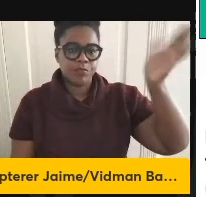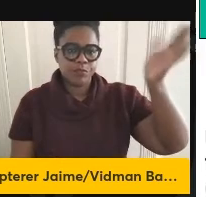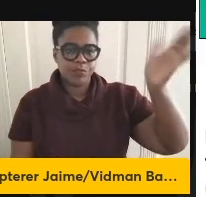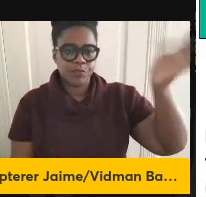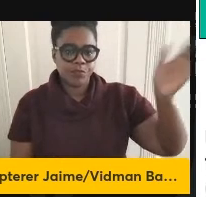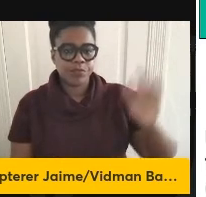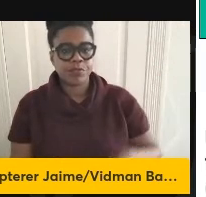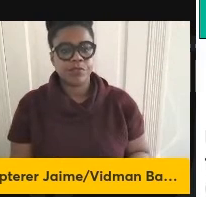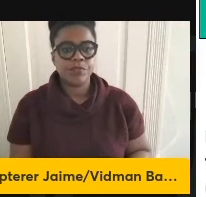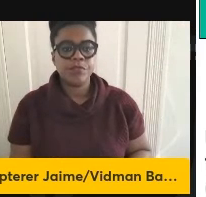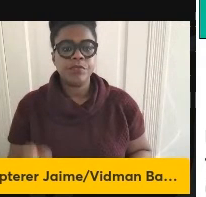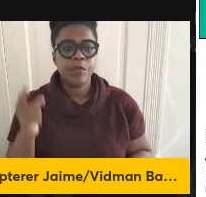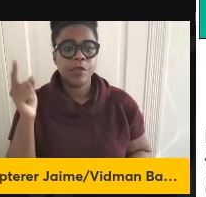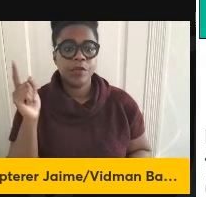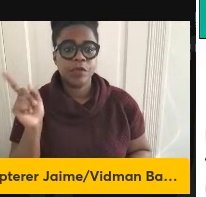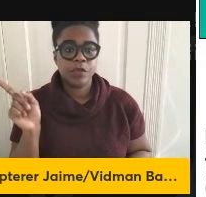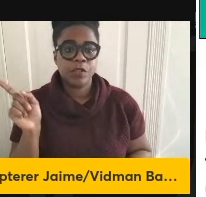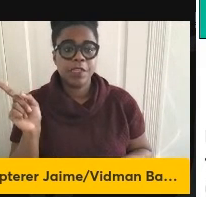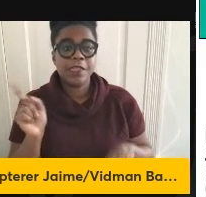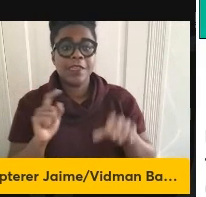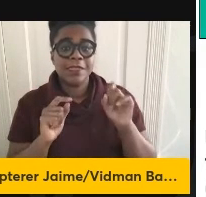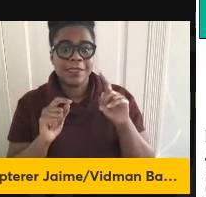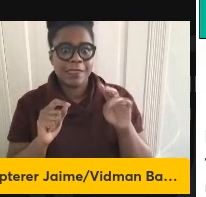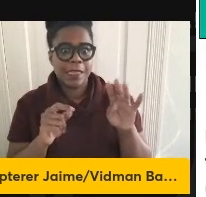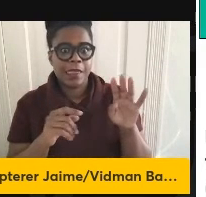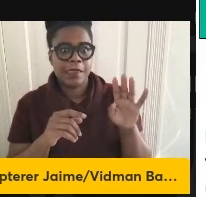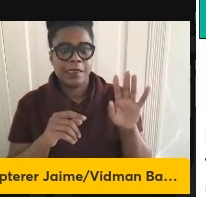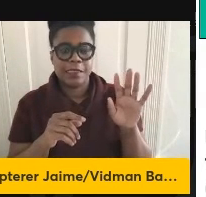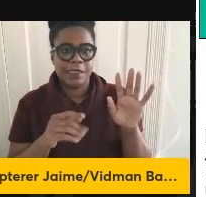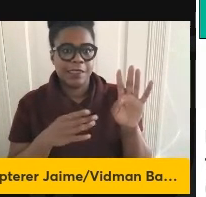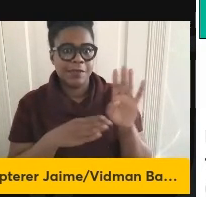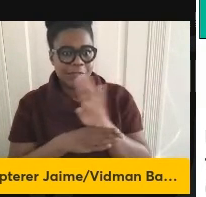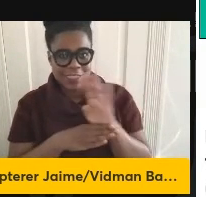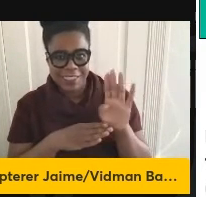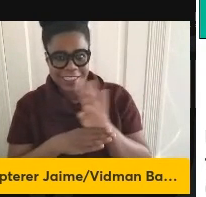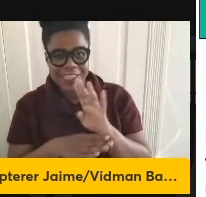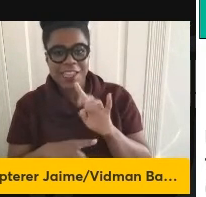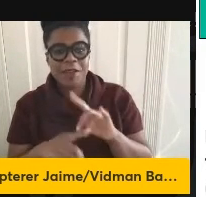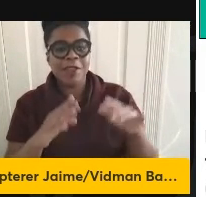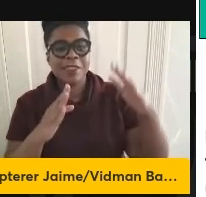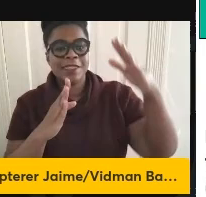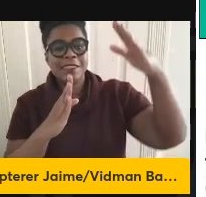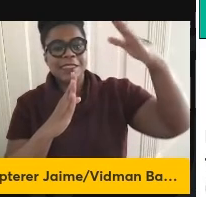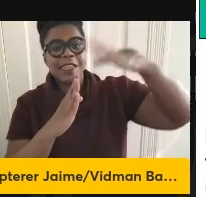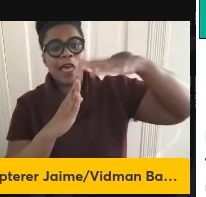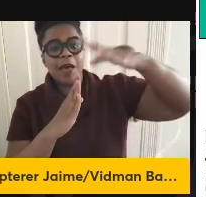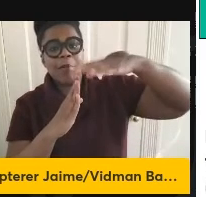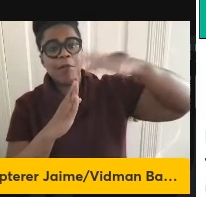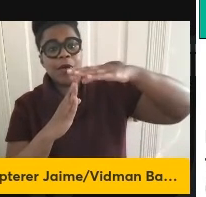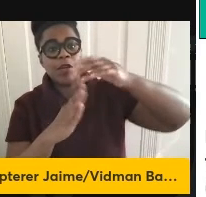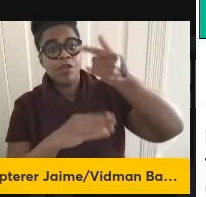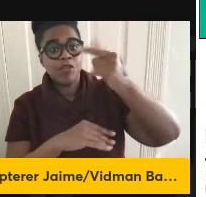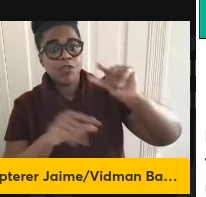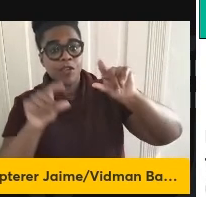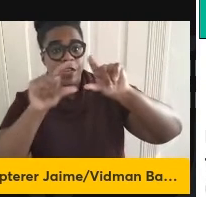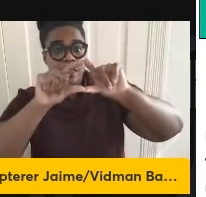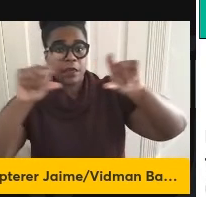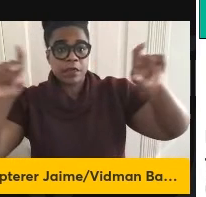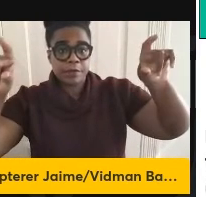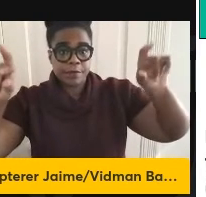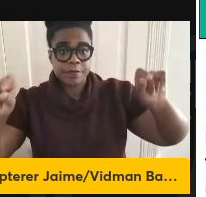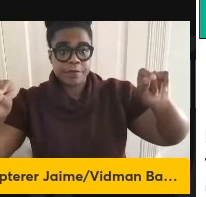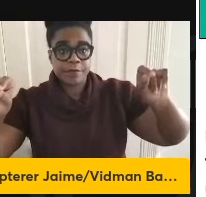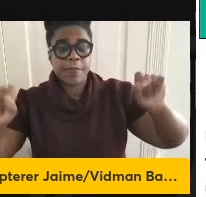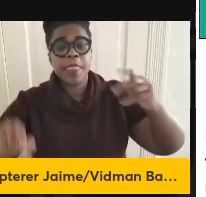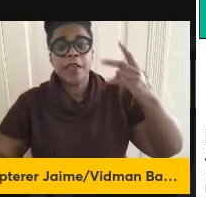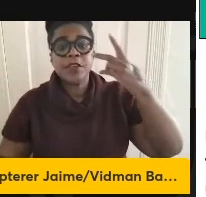So this slide is sort of busy, but on the top green banner, you'll see